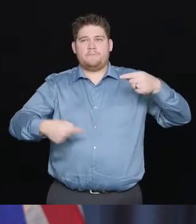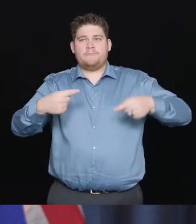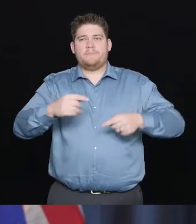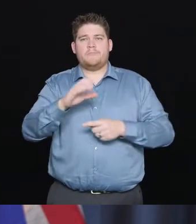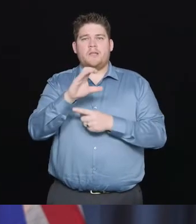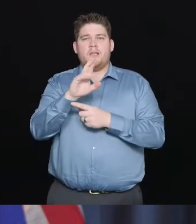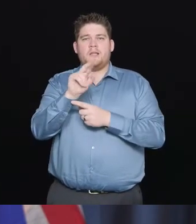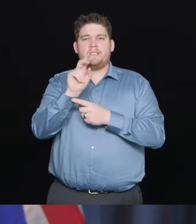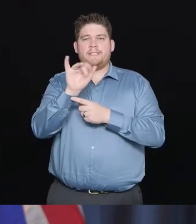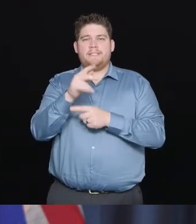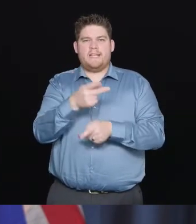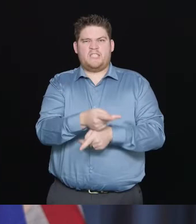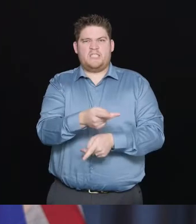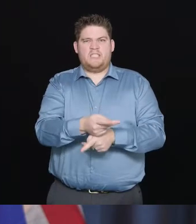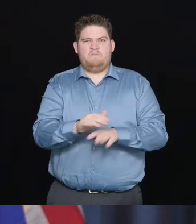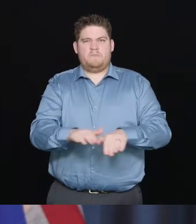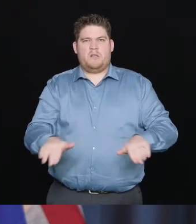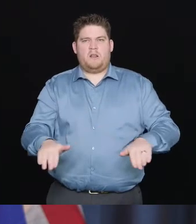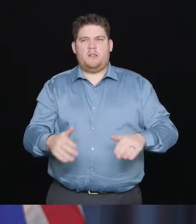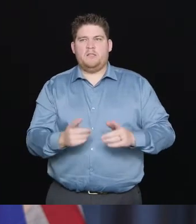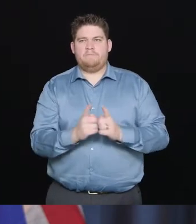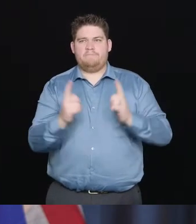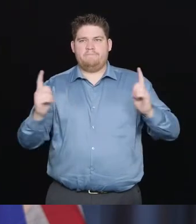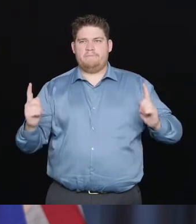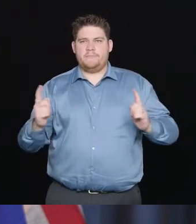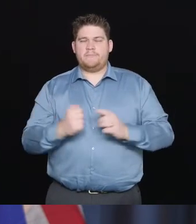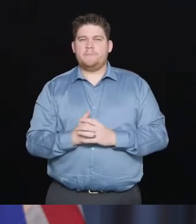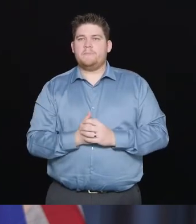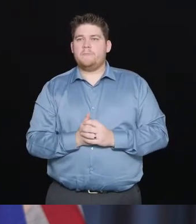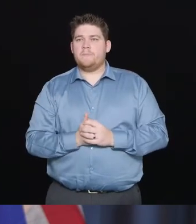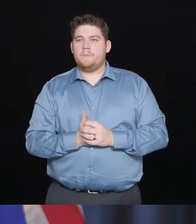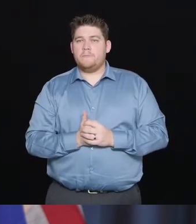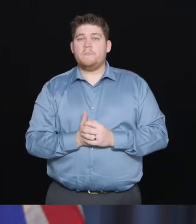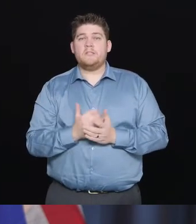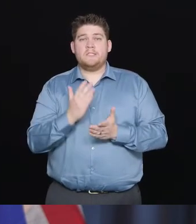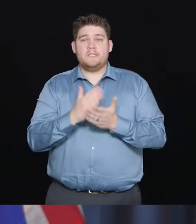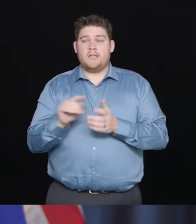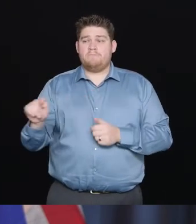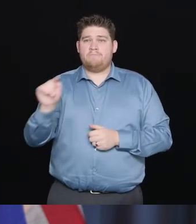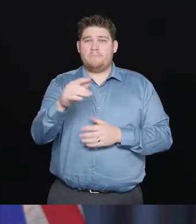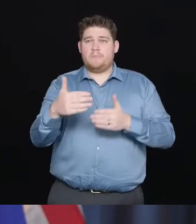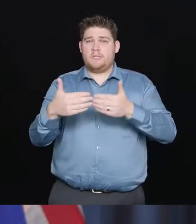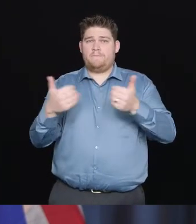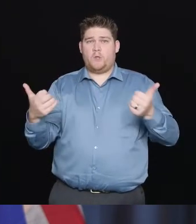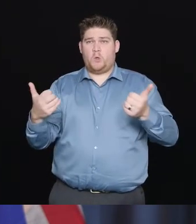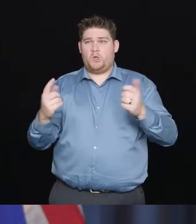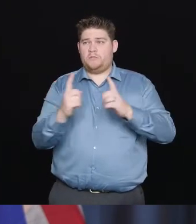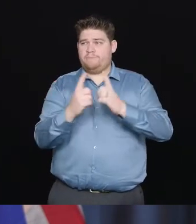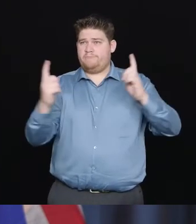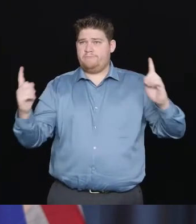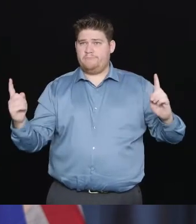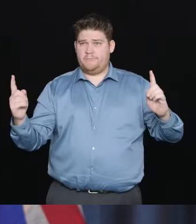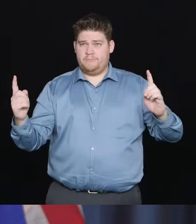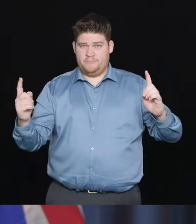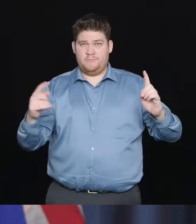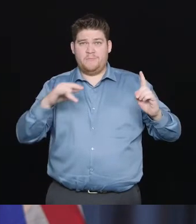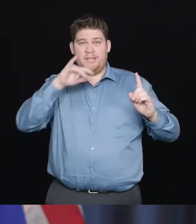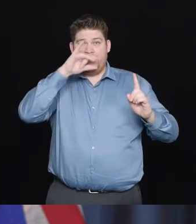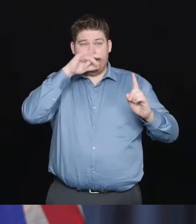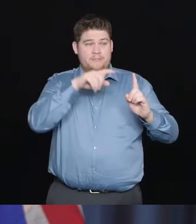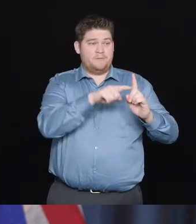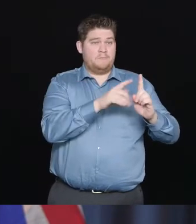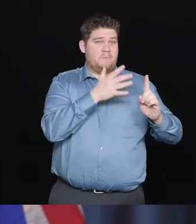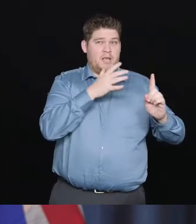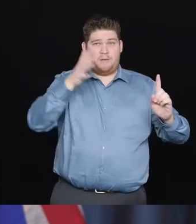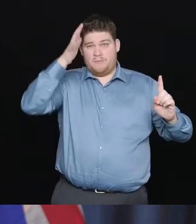between parents' homes, and whether that's recommended, and considering the courts aren't open, how is there guidance on doing that